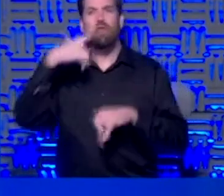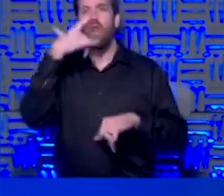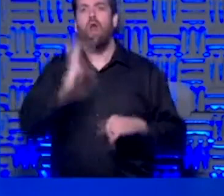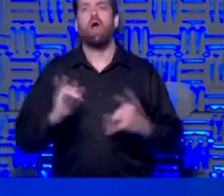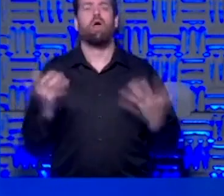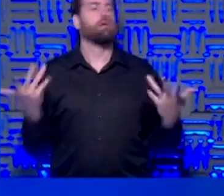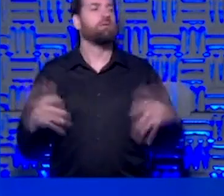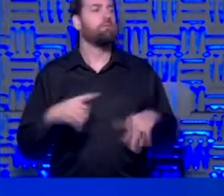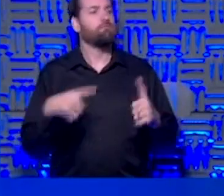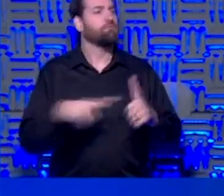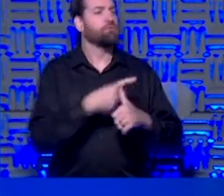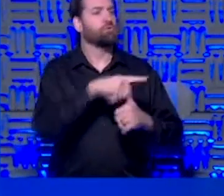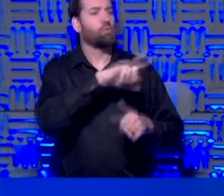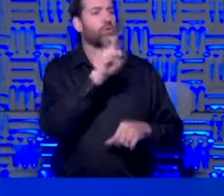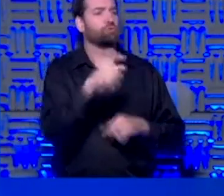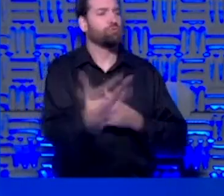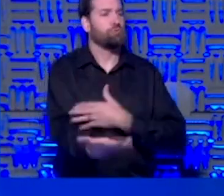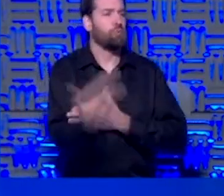first question this morning?